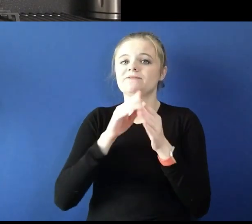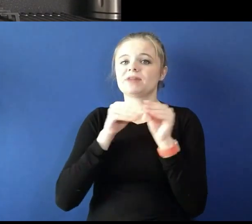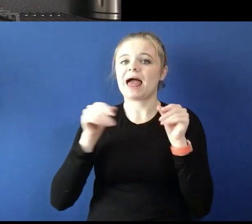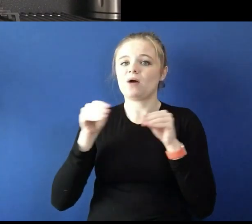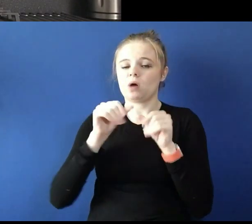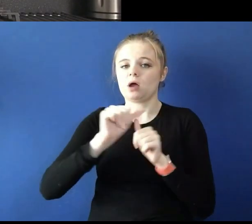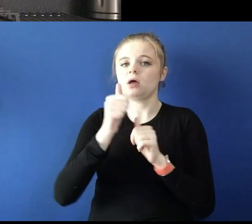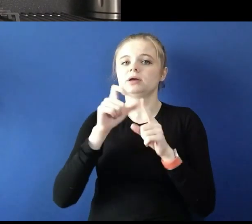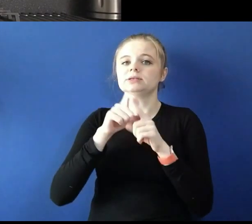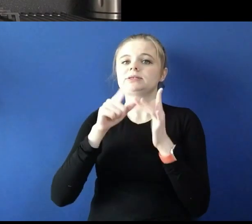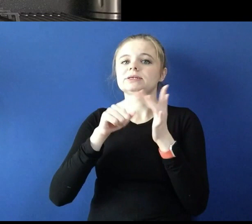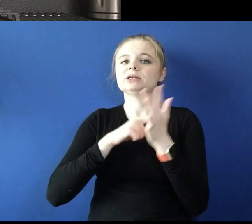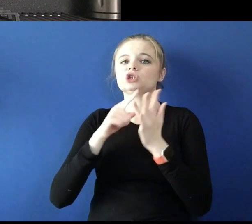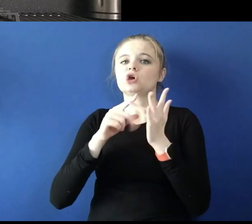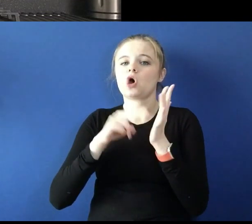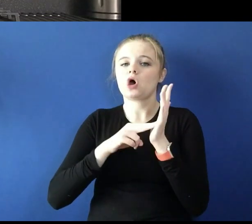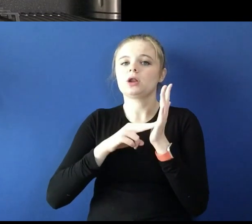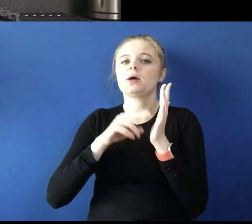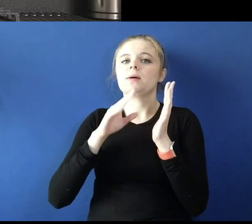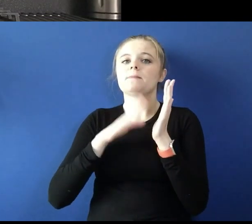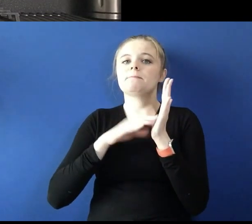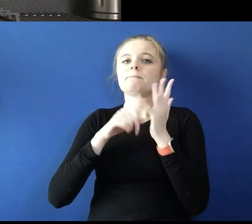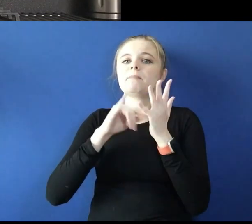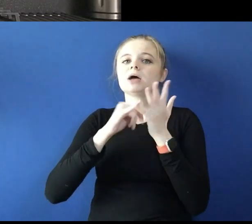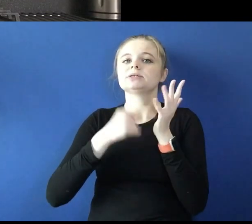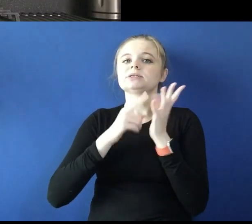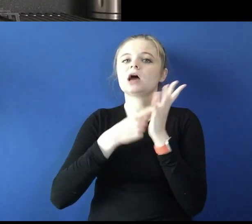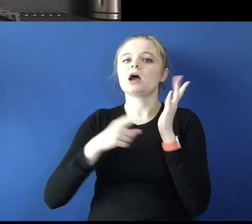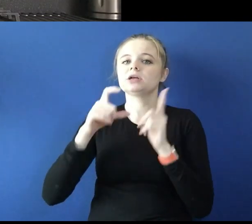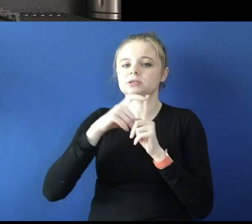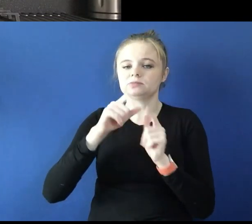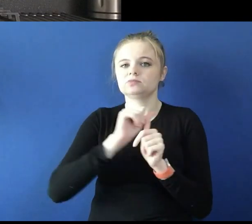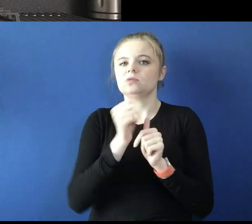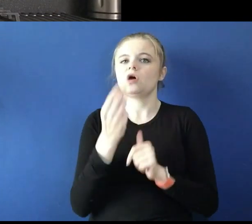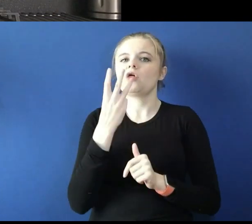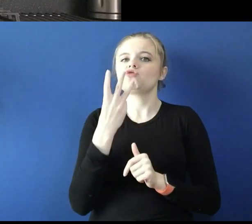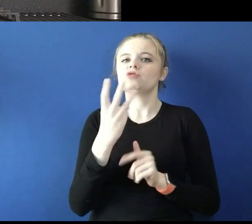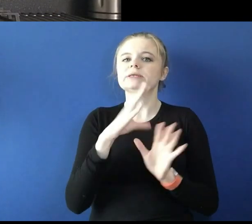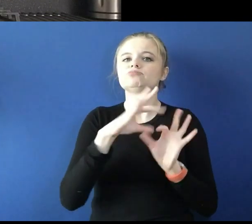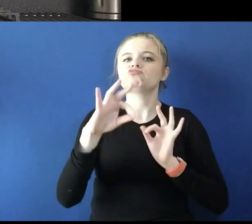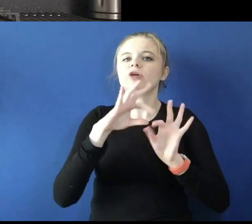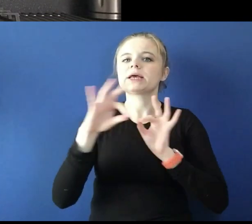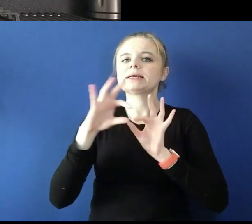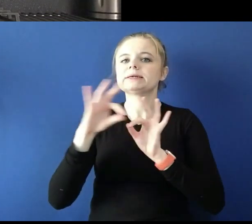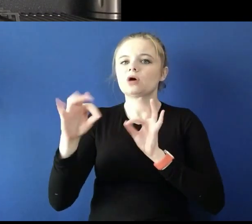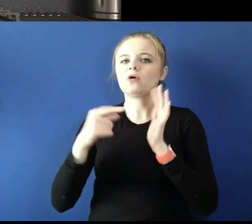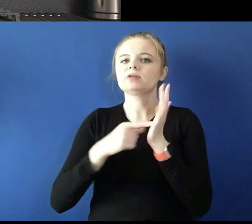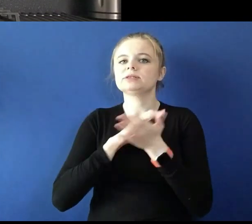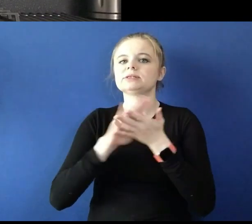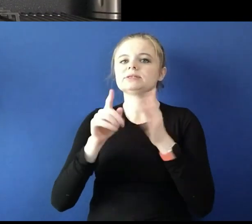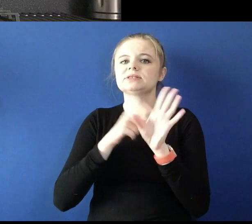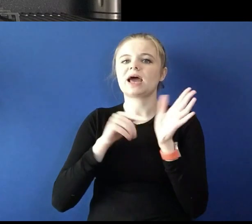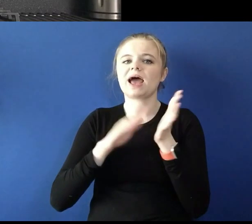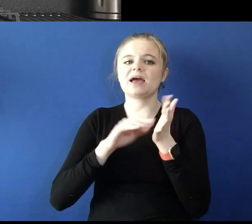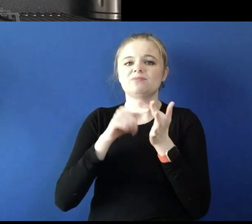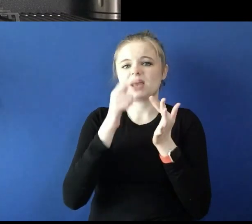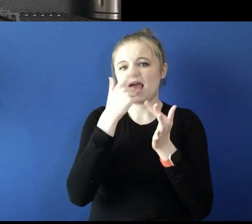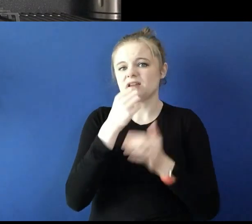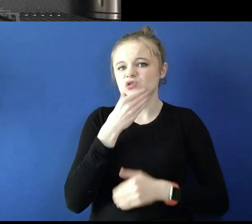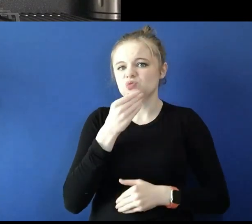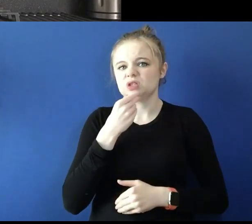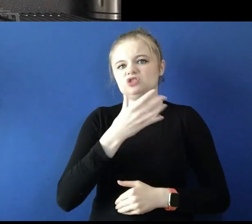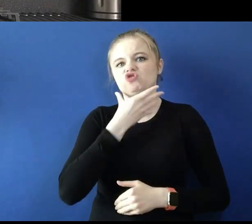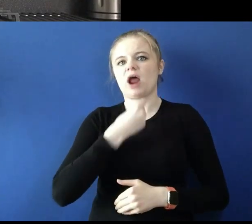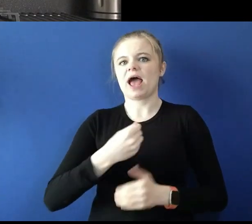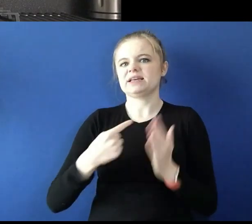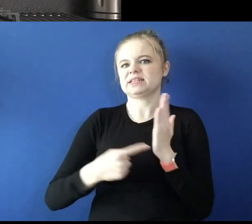have about 3 sprigs of thyme with the stems taken off, but you can use dry thyme, it wouldn't make any